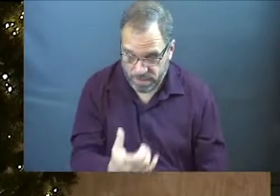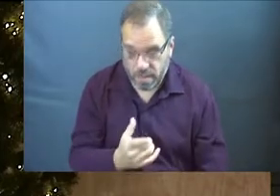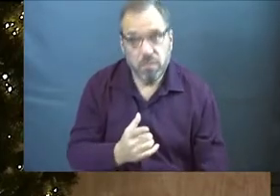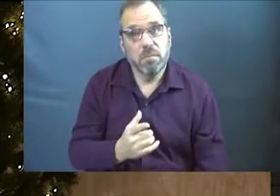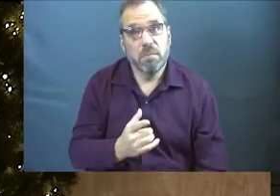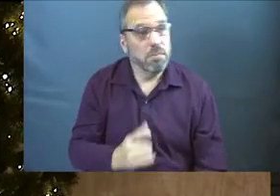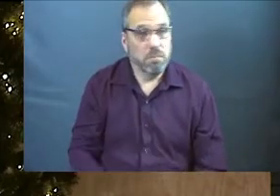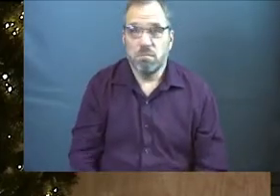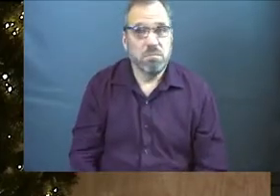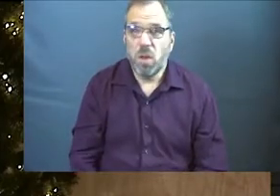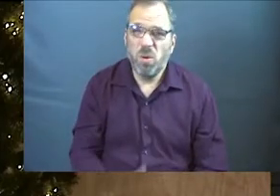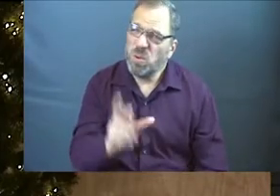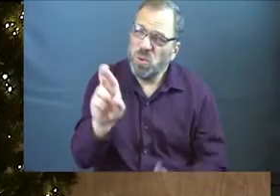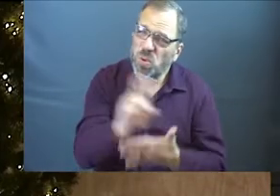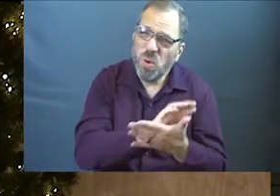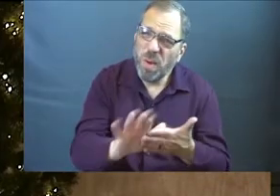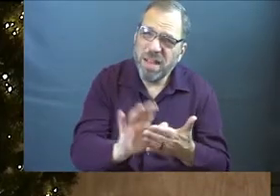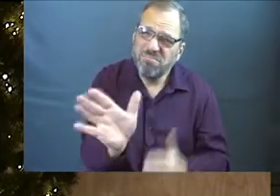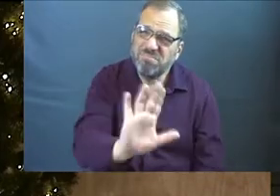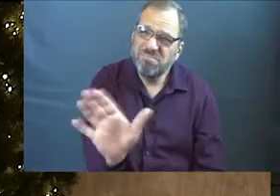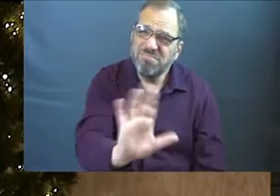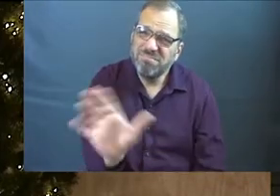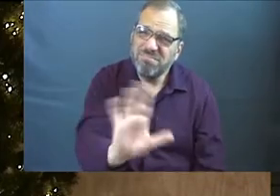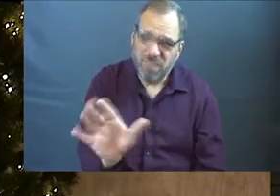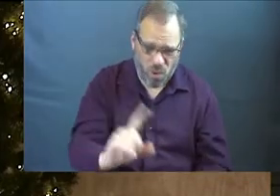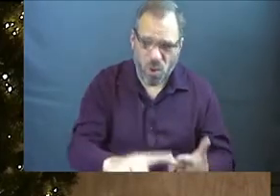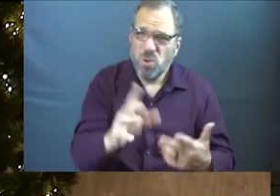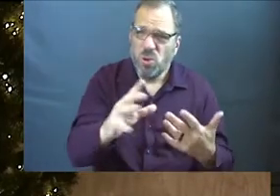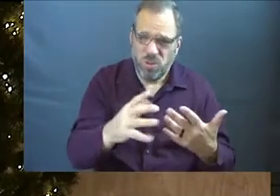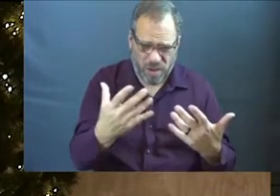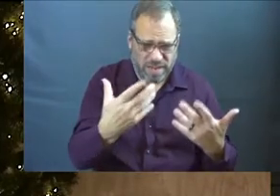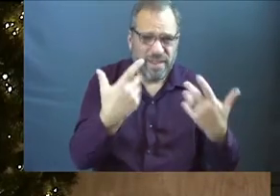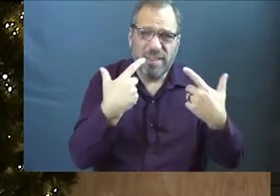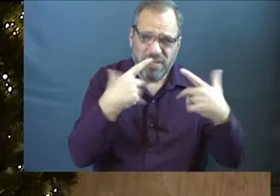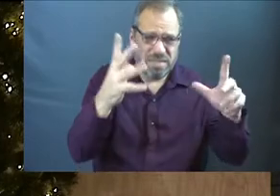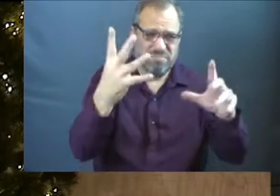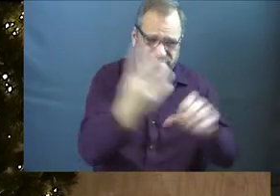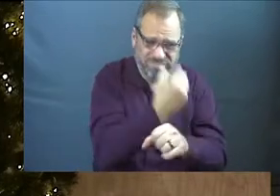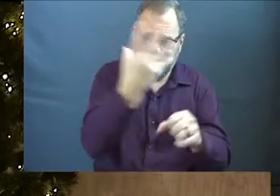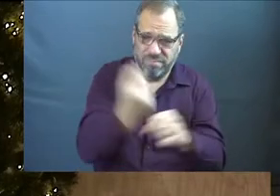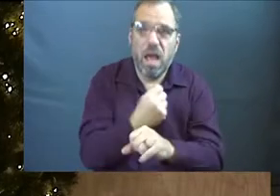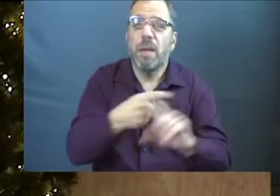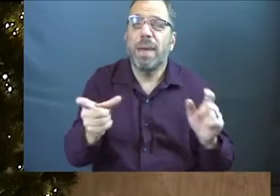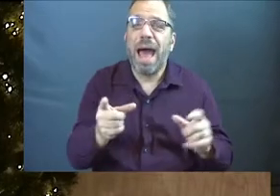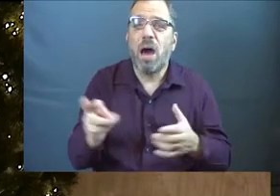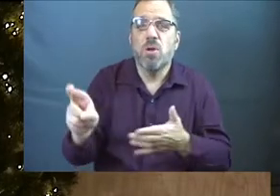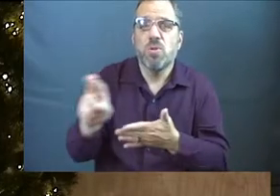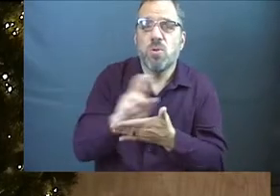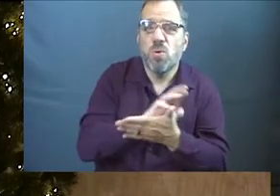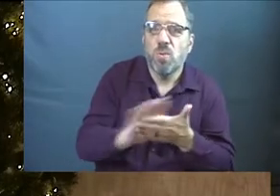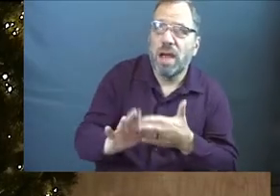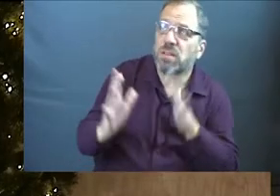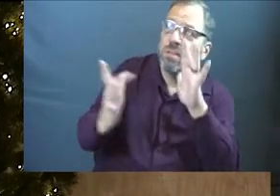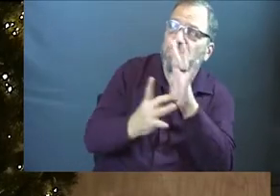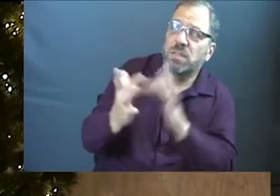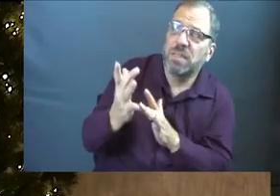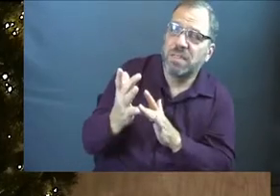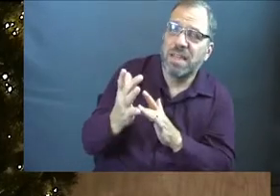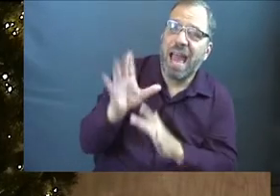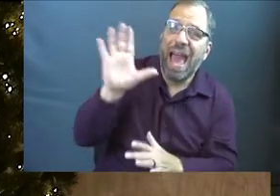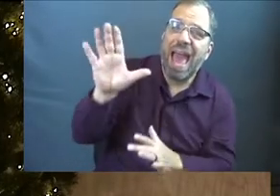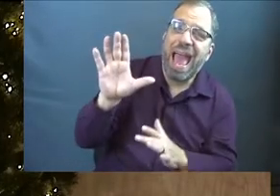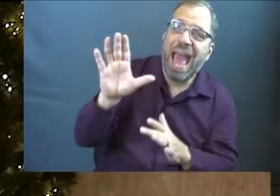says, it's not about your righteousness anymore. It's not about you trying to achieve those things. It's about the righteousness of Jesus and